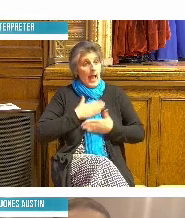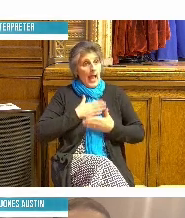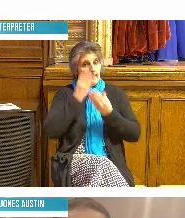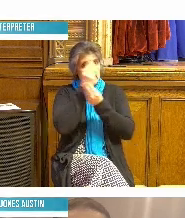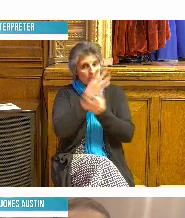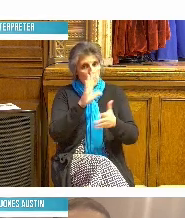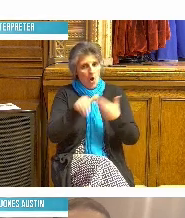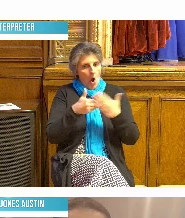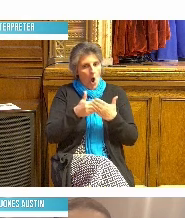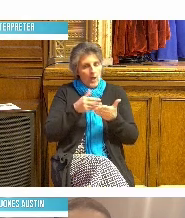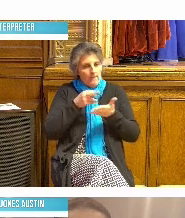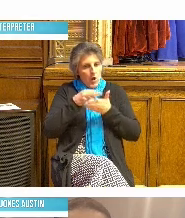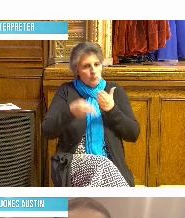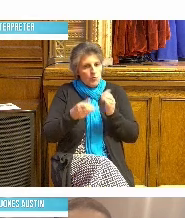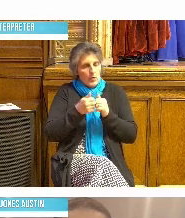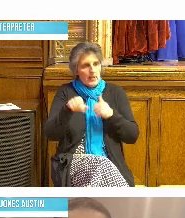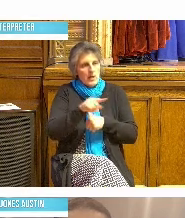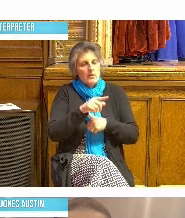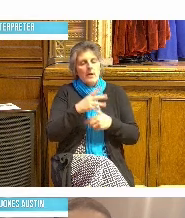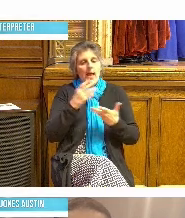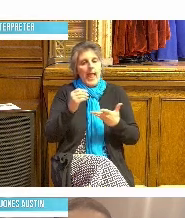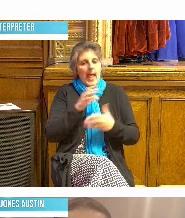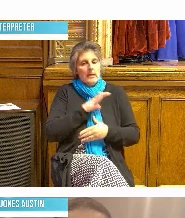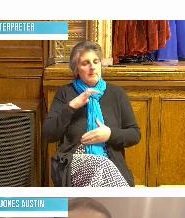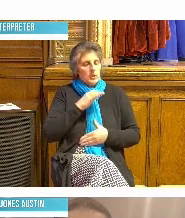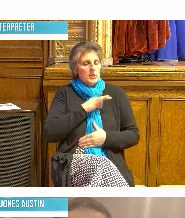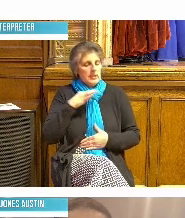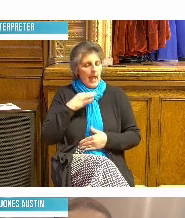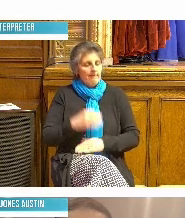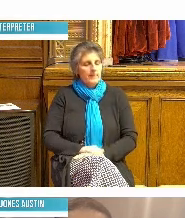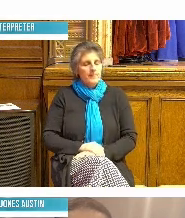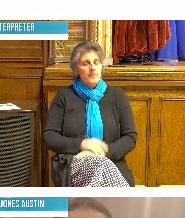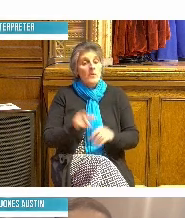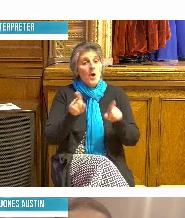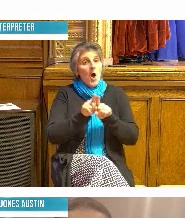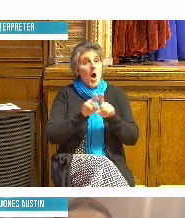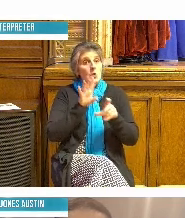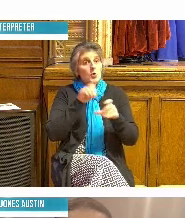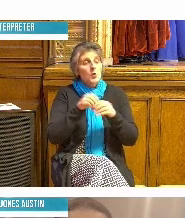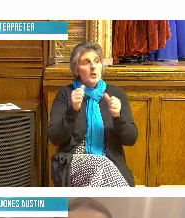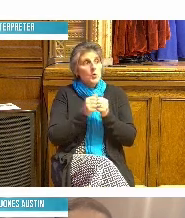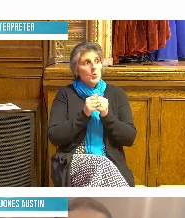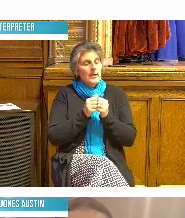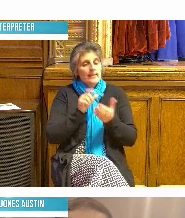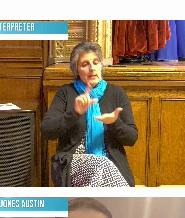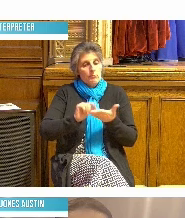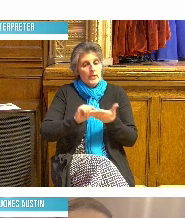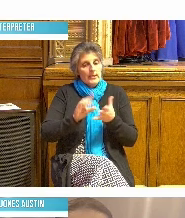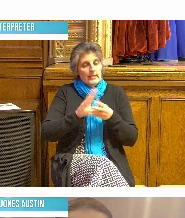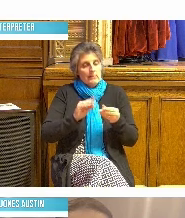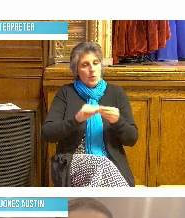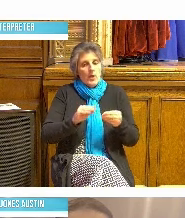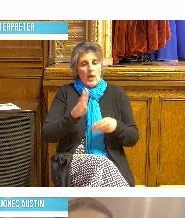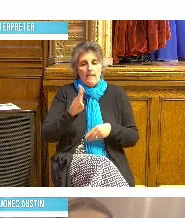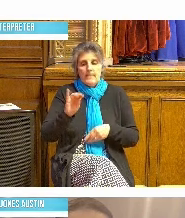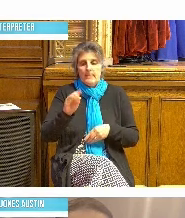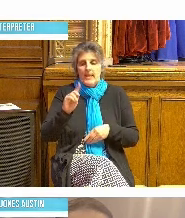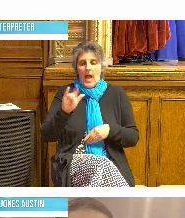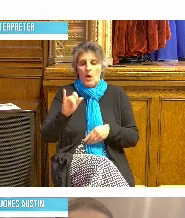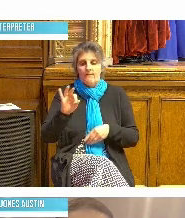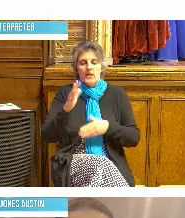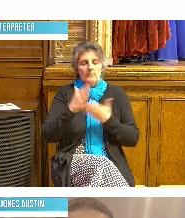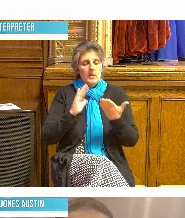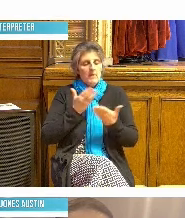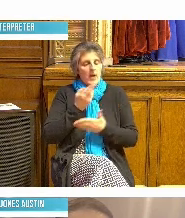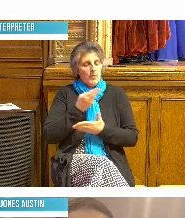of our findings with you and commission staff. We're also including with the printed testimony a bibliography of some of the